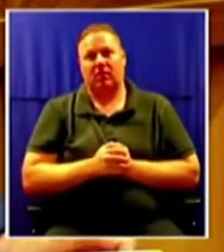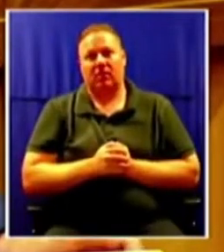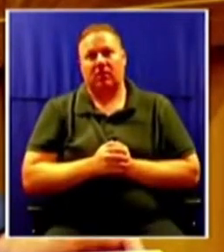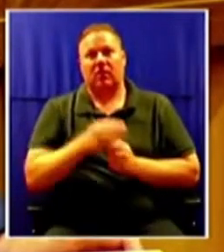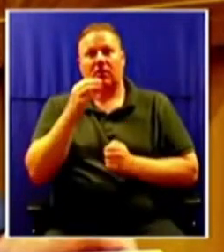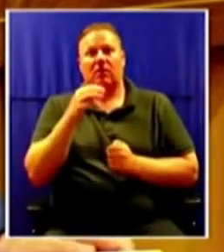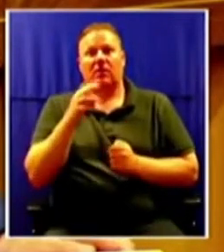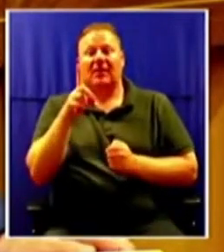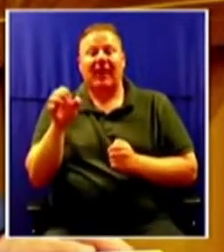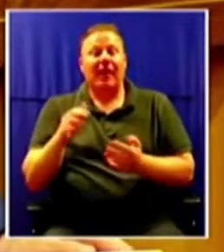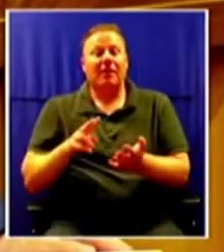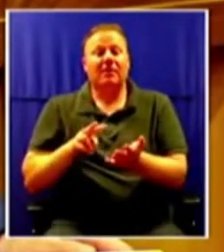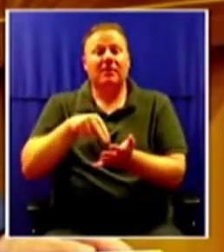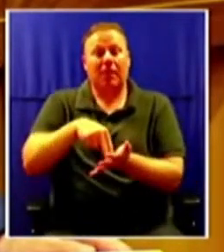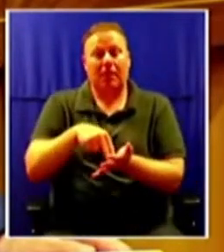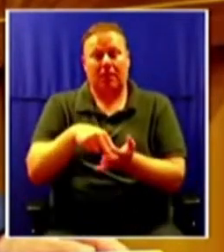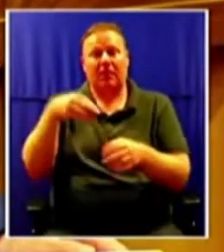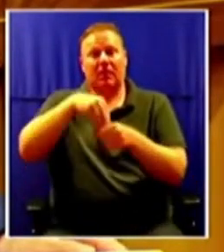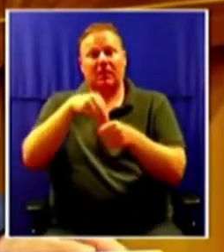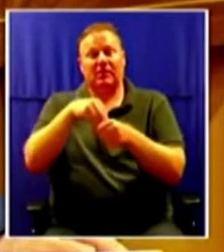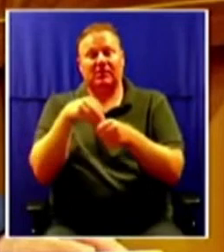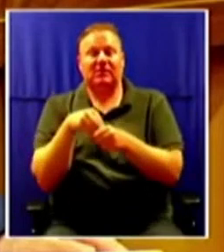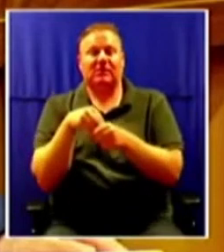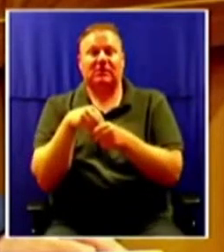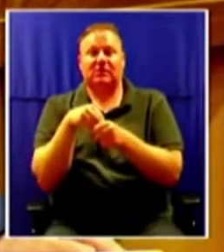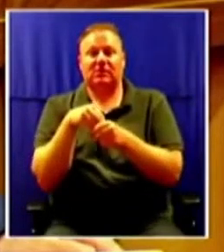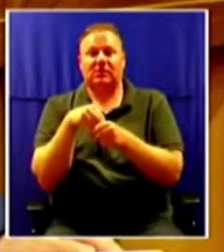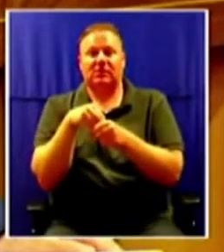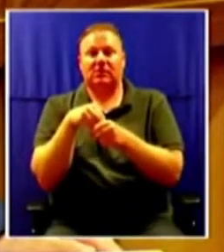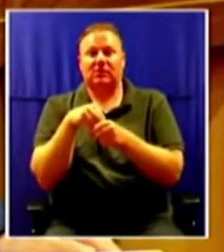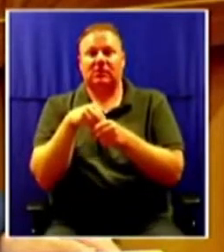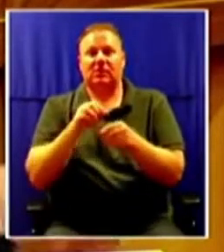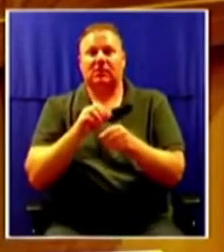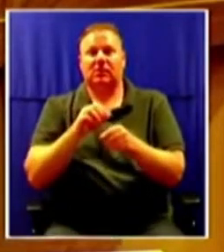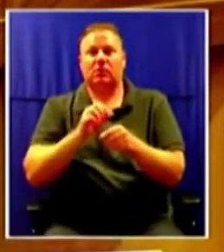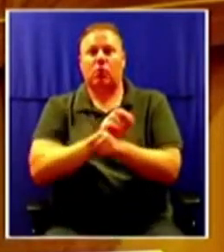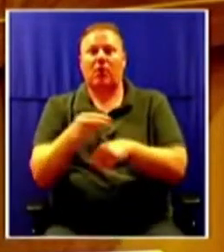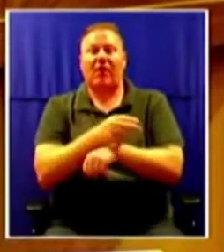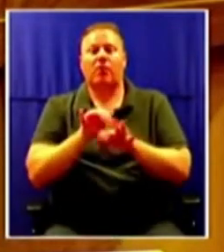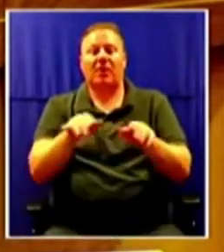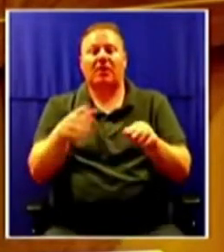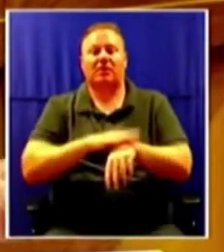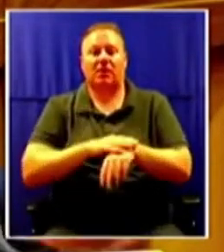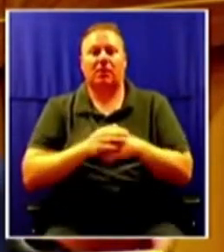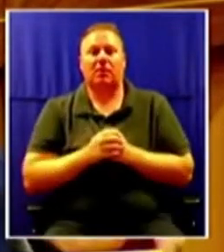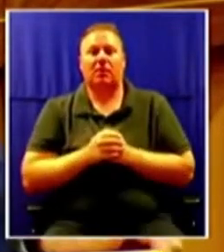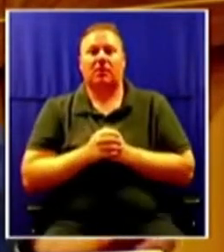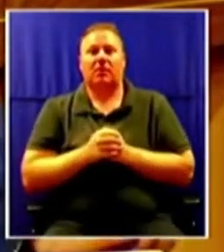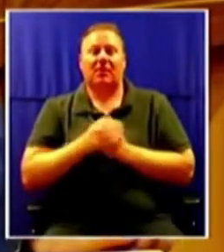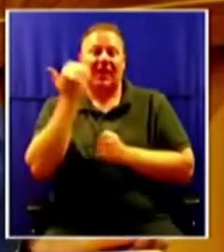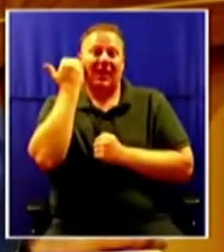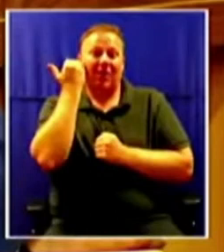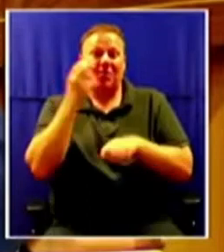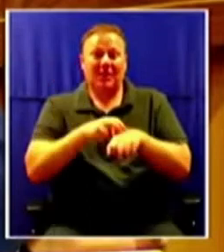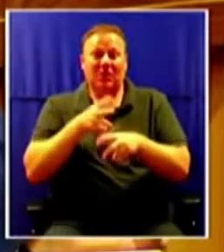away from managing everything centrally, because that approach has failed. the chances that the ANC will take heed of the danger